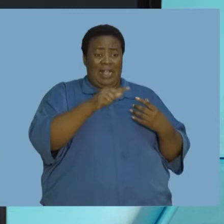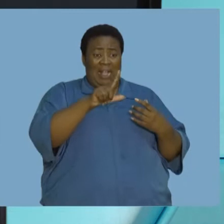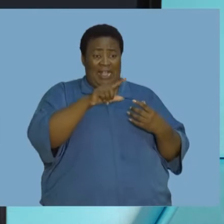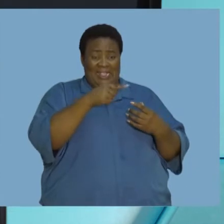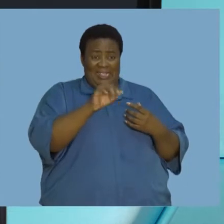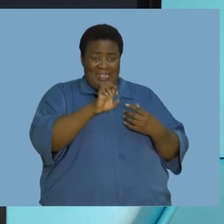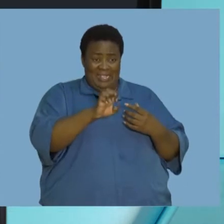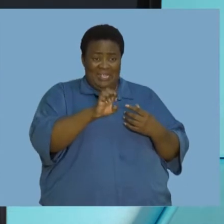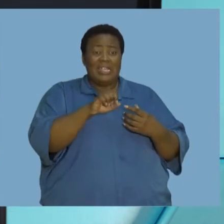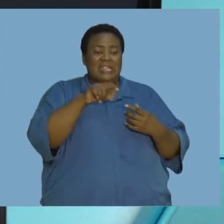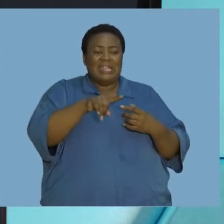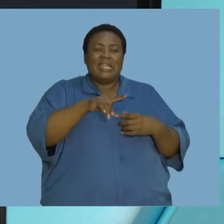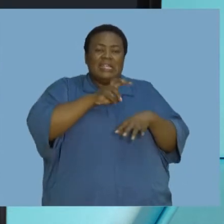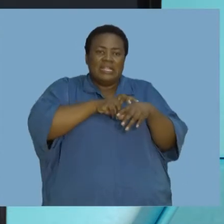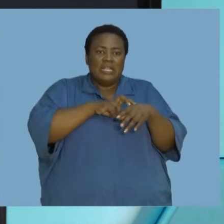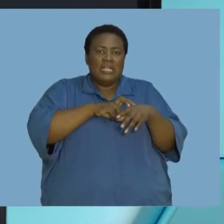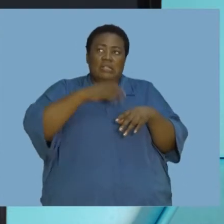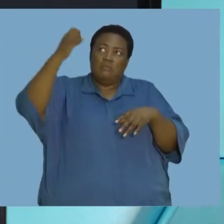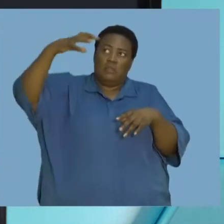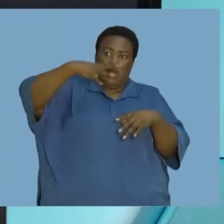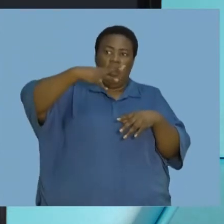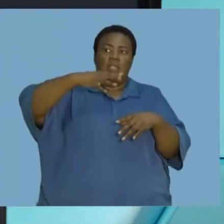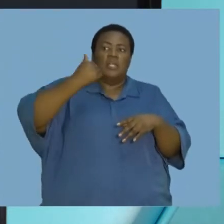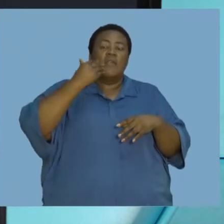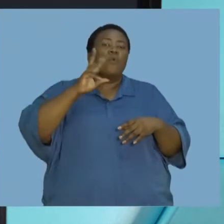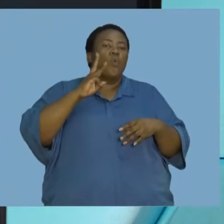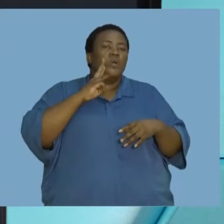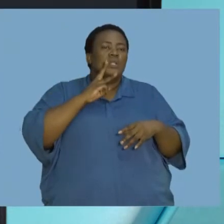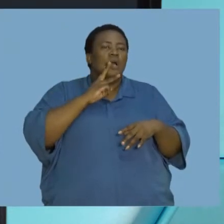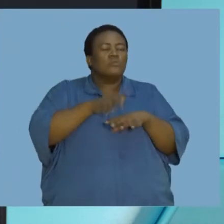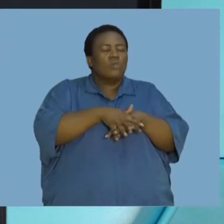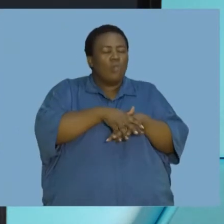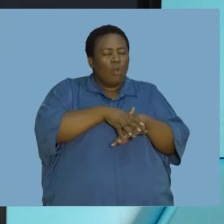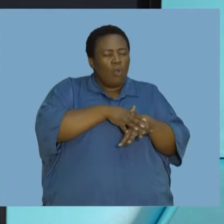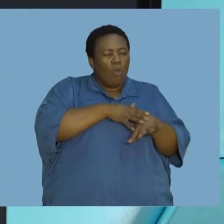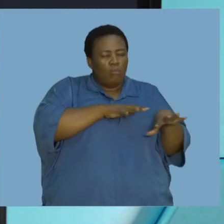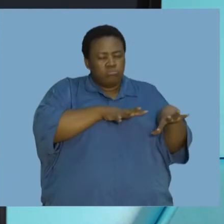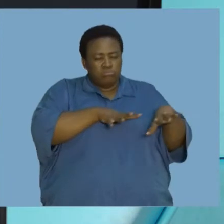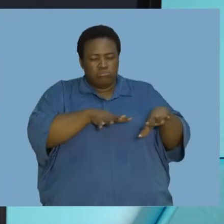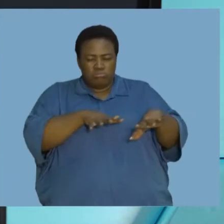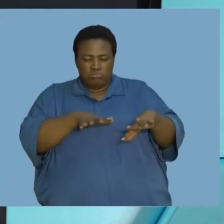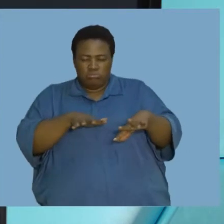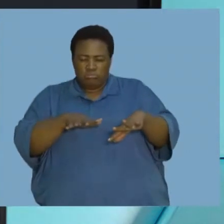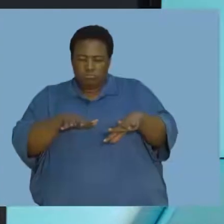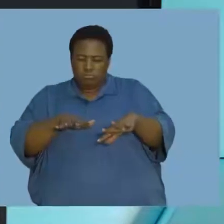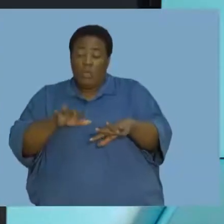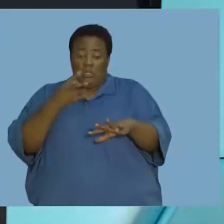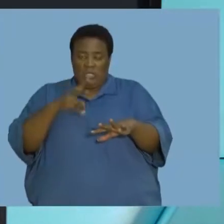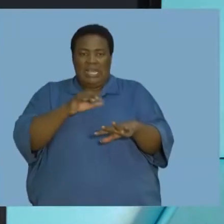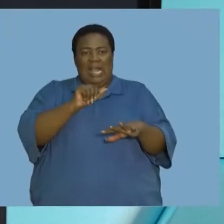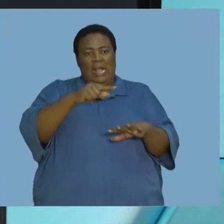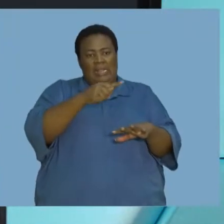sunlight, and so when water bodies tend to be stagnant or slower moving, you'll find that the algae tend to